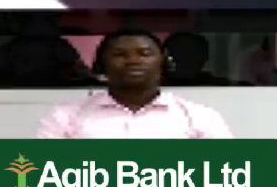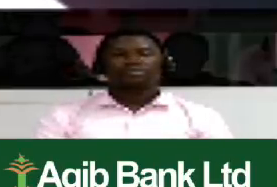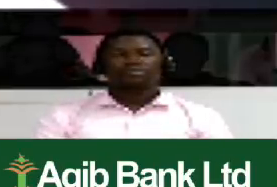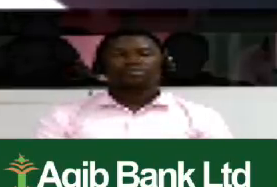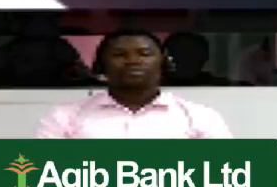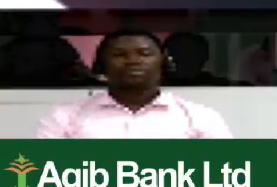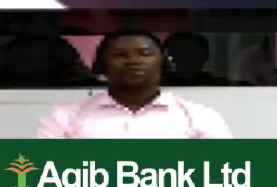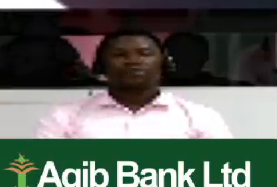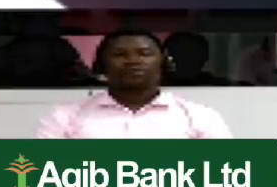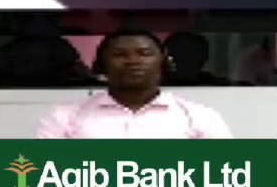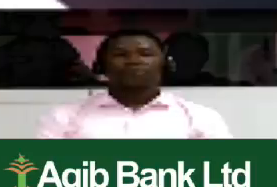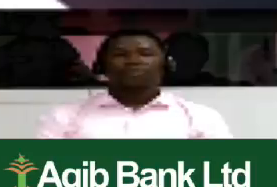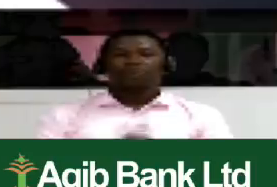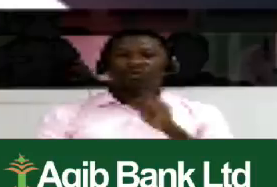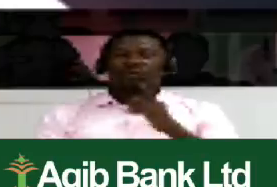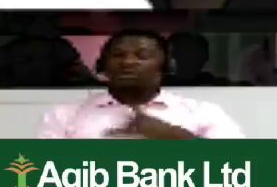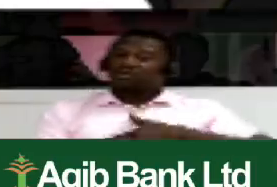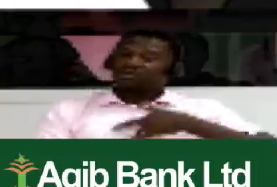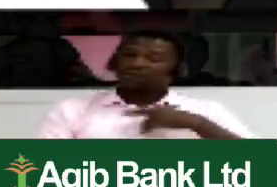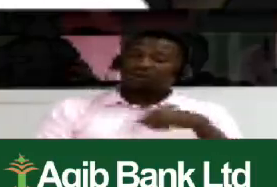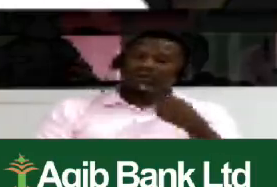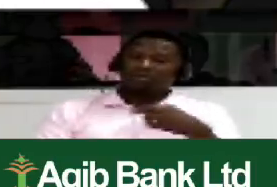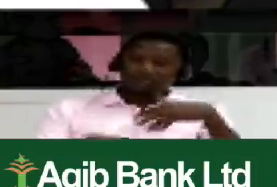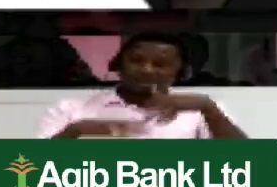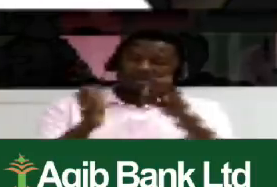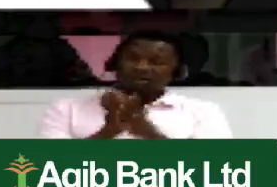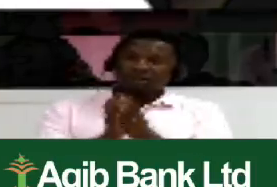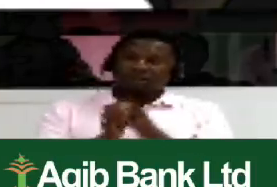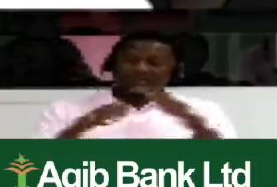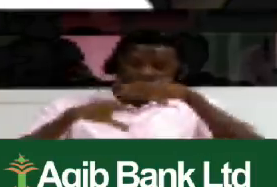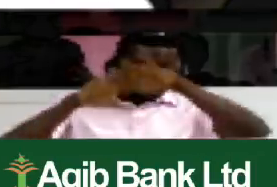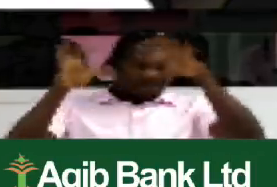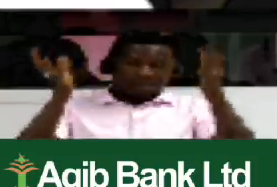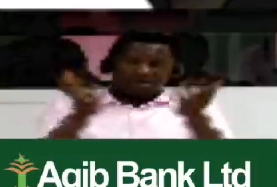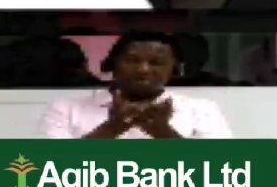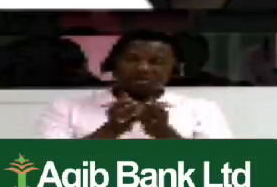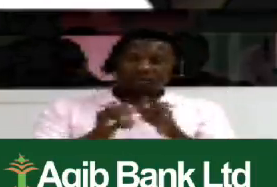What was the reaction of the crowd in general to those warnings?